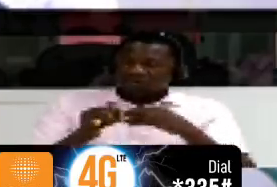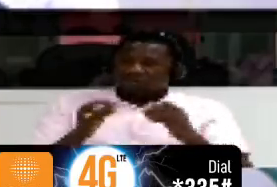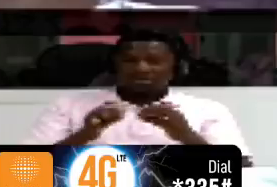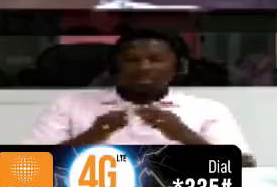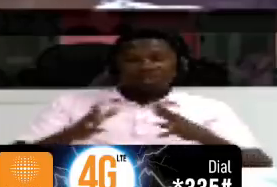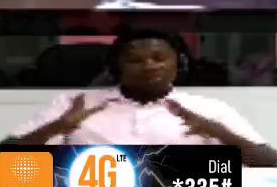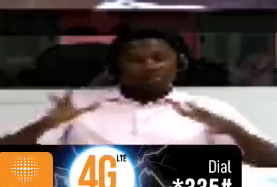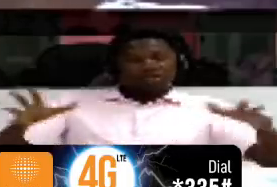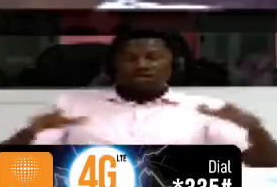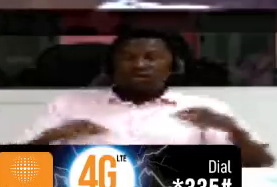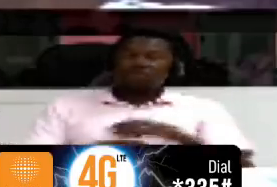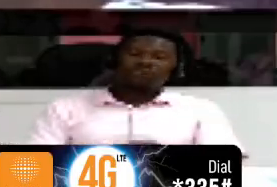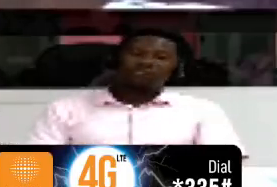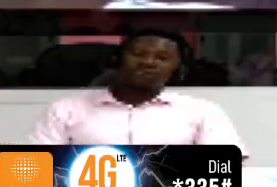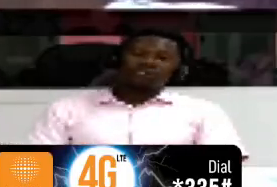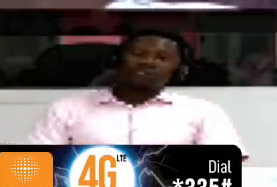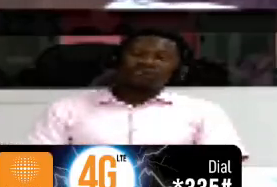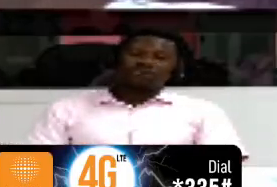expansion.